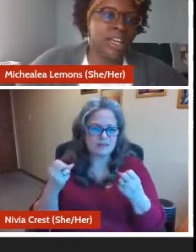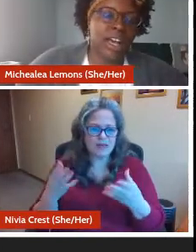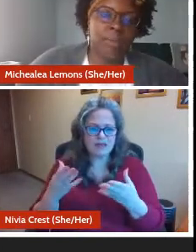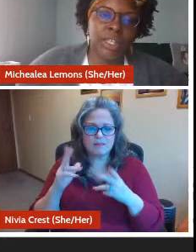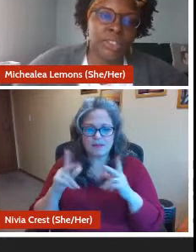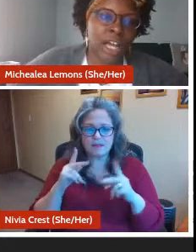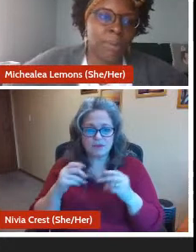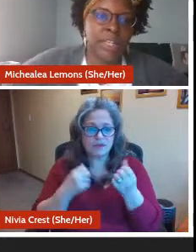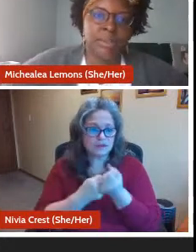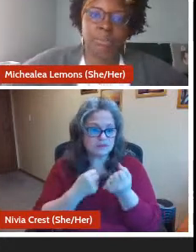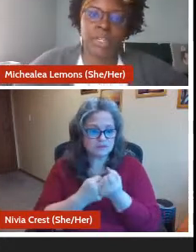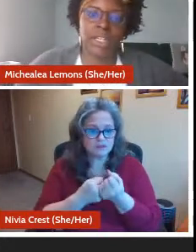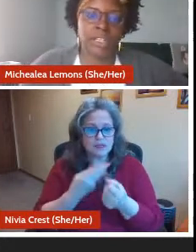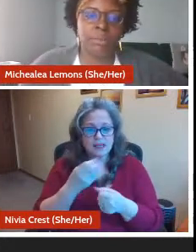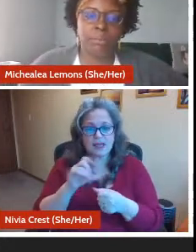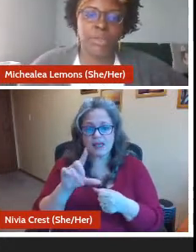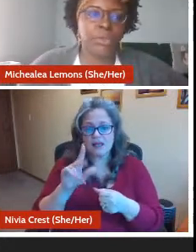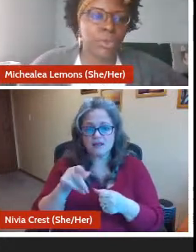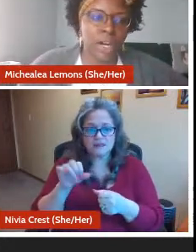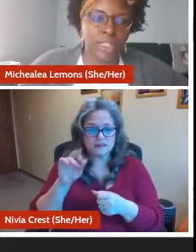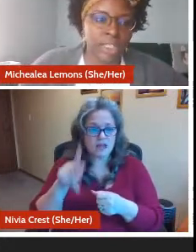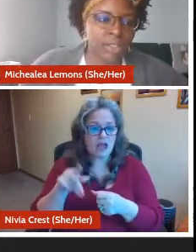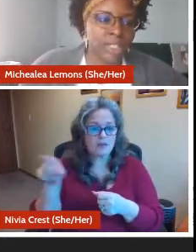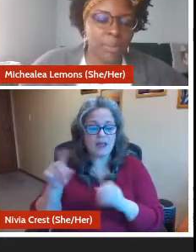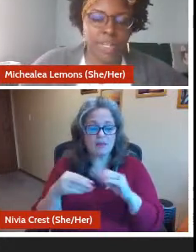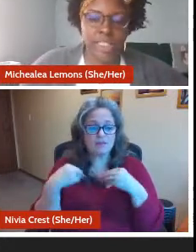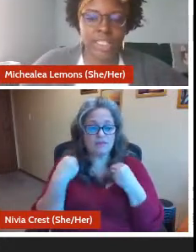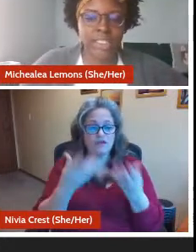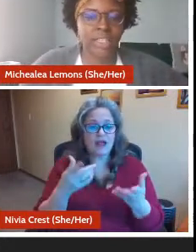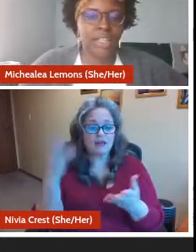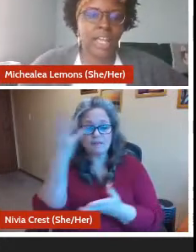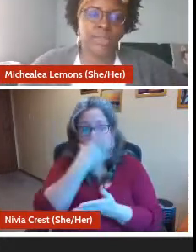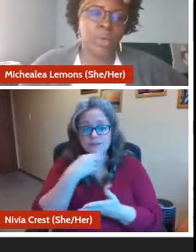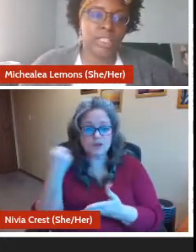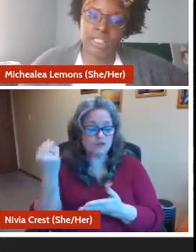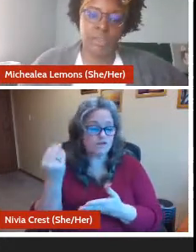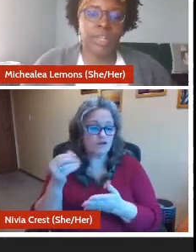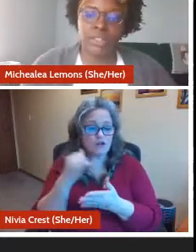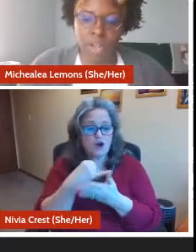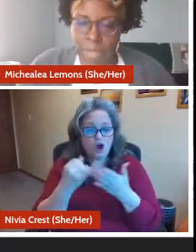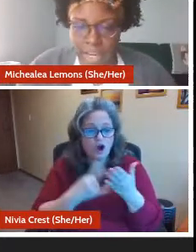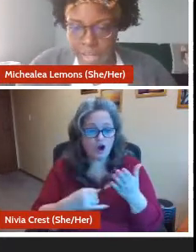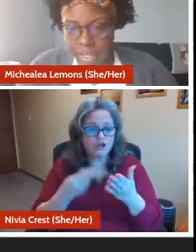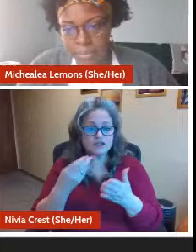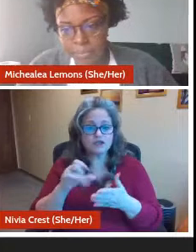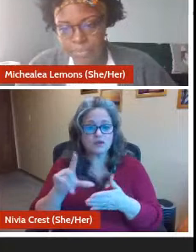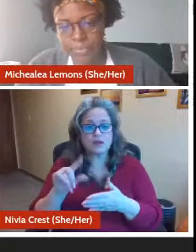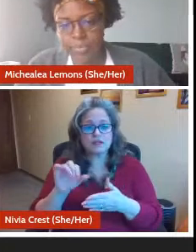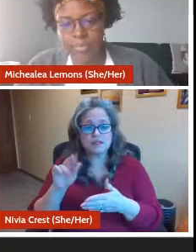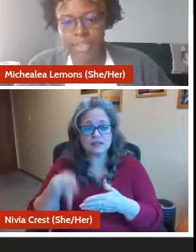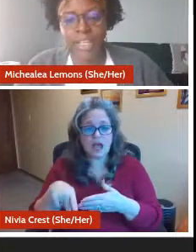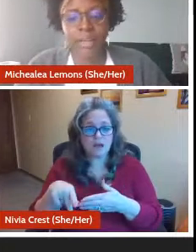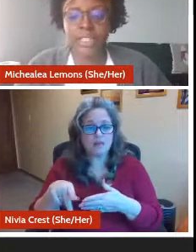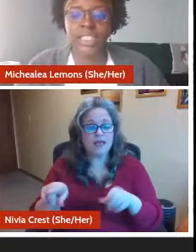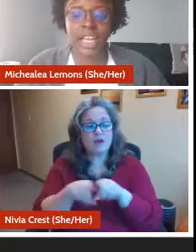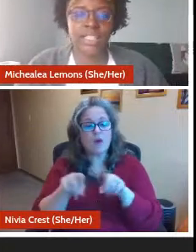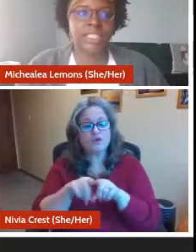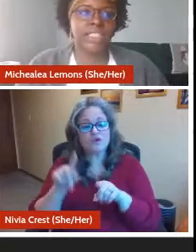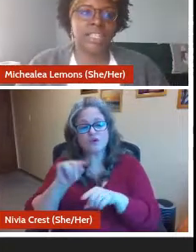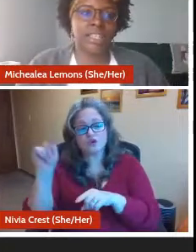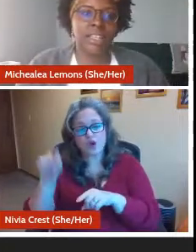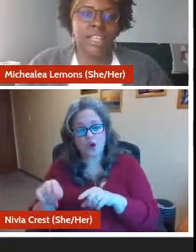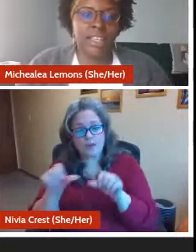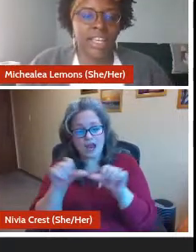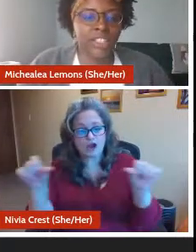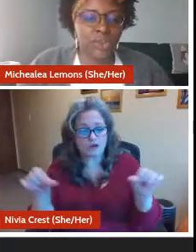assisting Hilltop in bringing beautiful art to Hilltop residents as well as the greater Tacoma area. And I'm excited